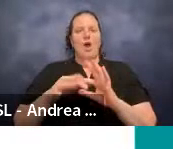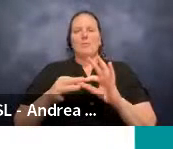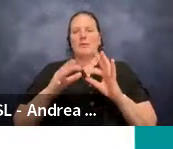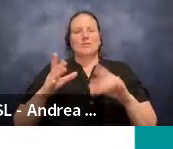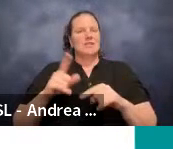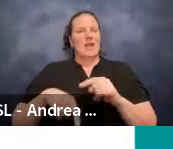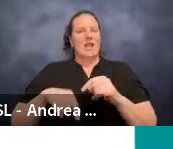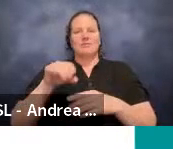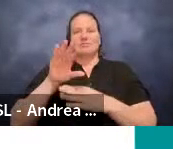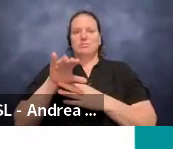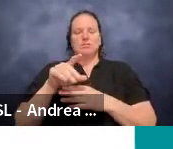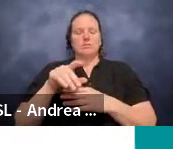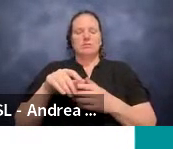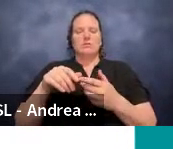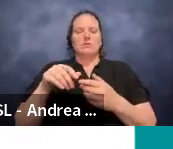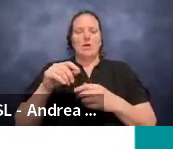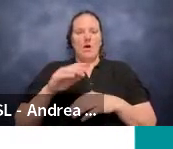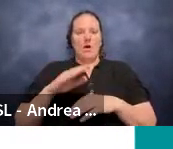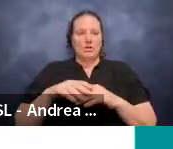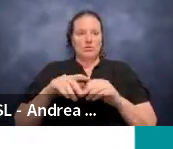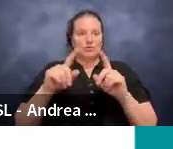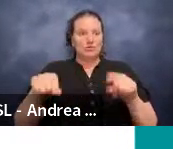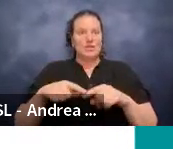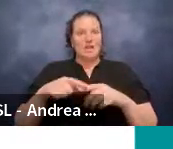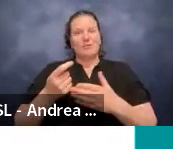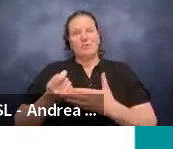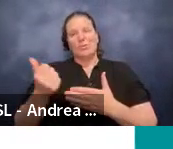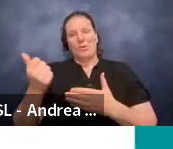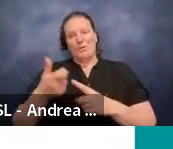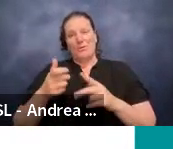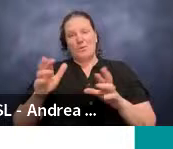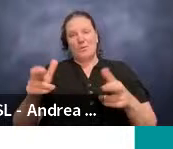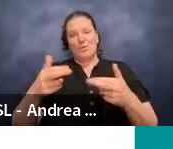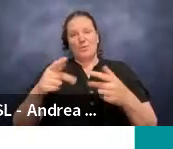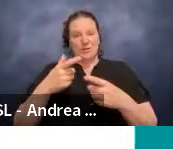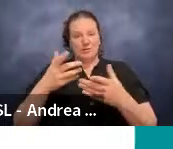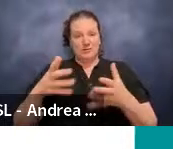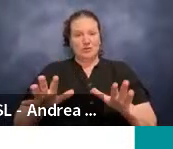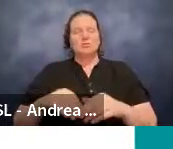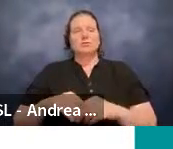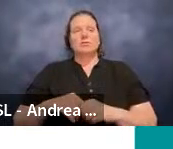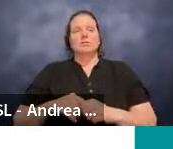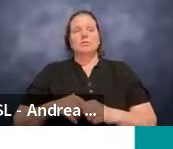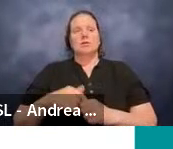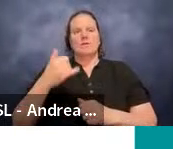period concludes. To comment by phone, you may dial